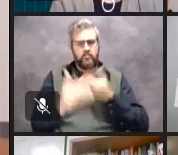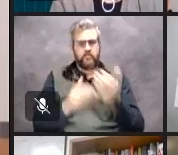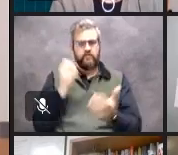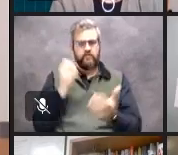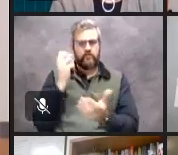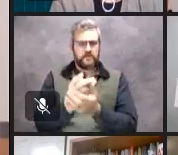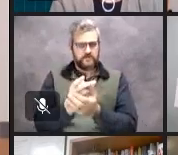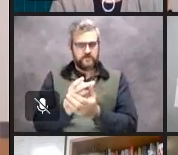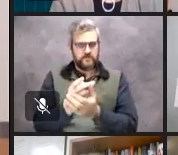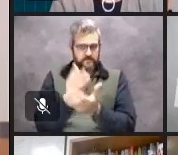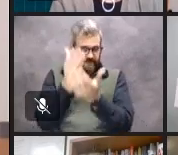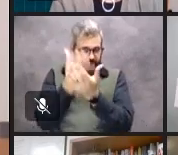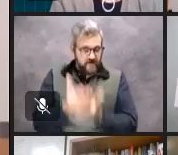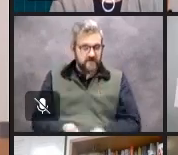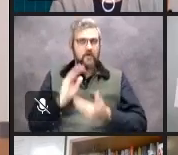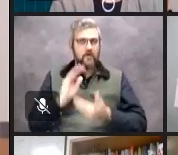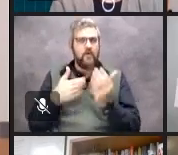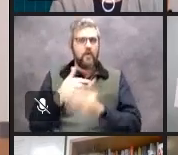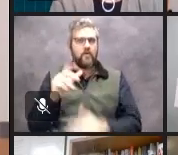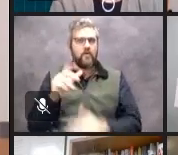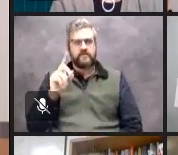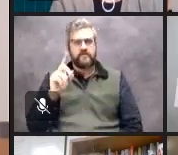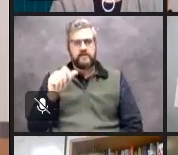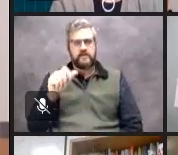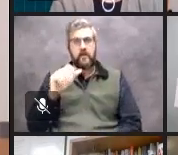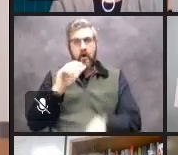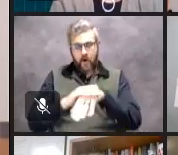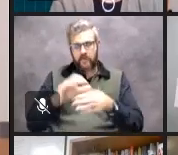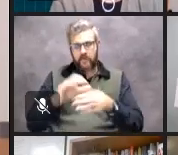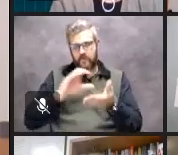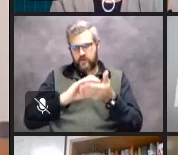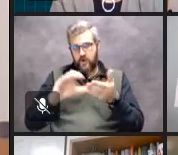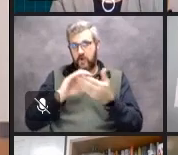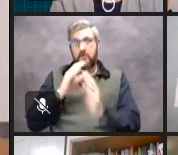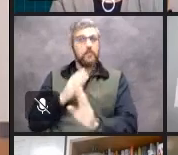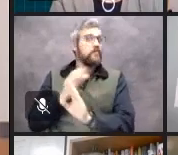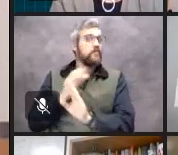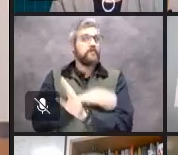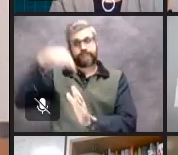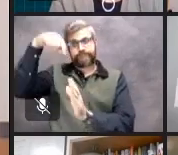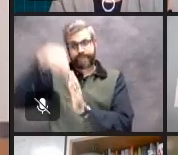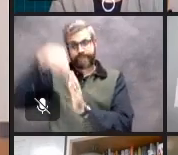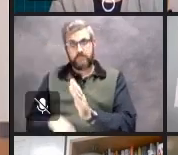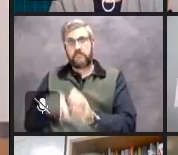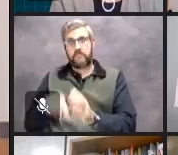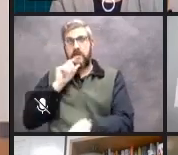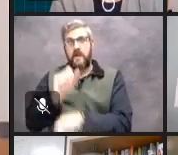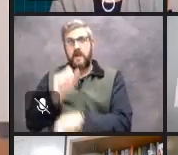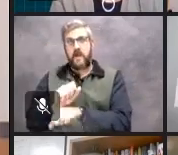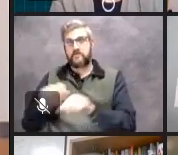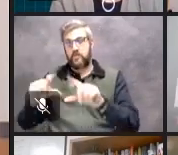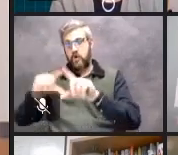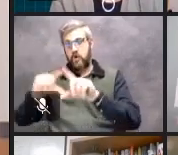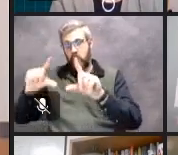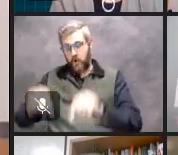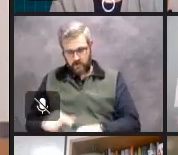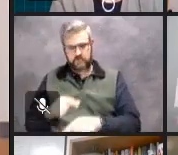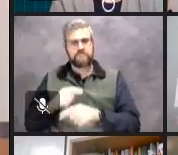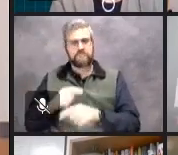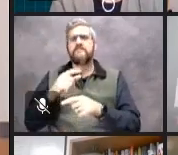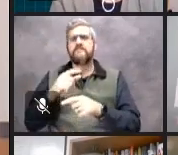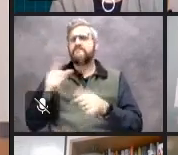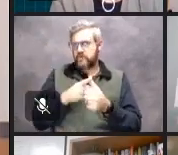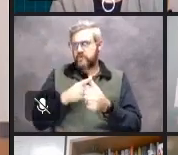and verify all the data that's in the school report card. So before we go into the actual card, through show of hands, even those of you